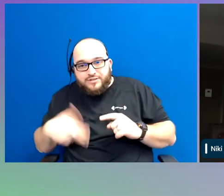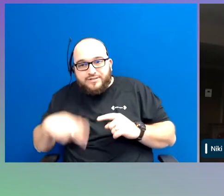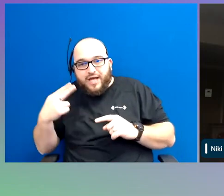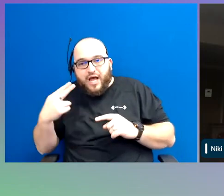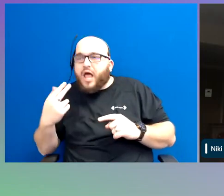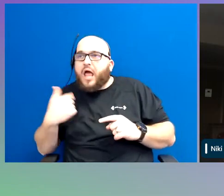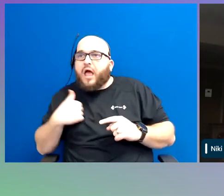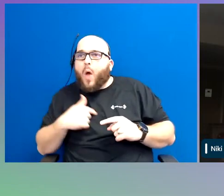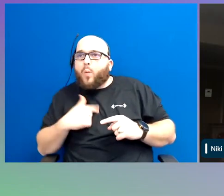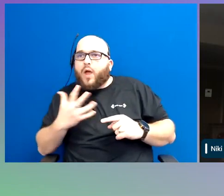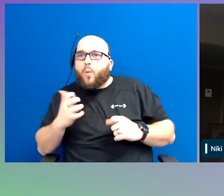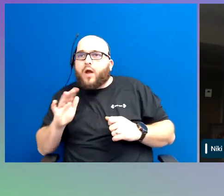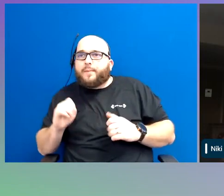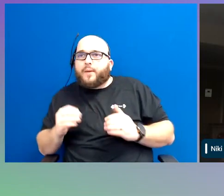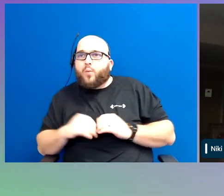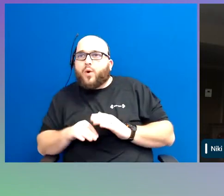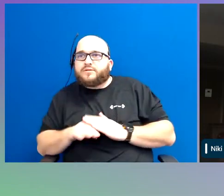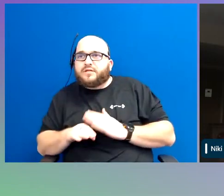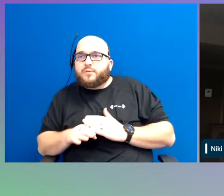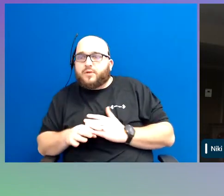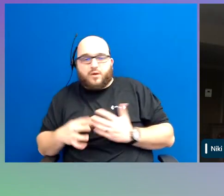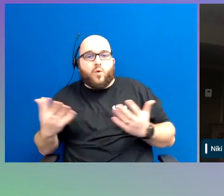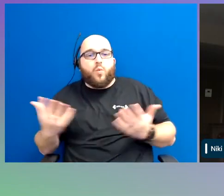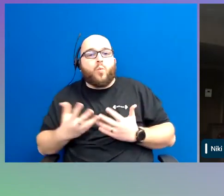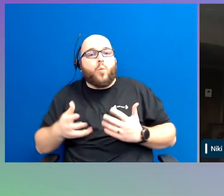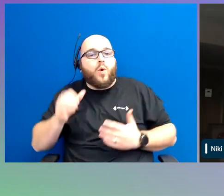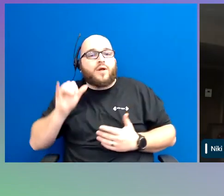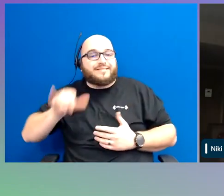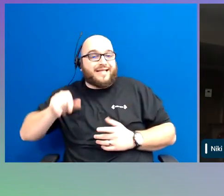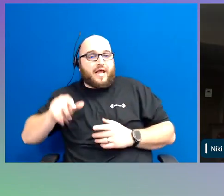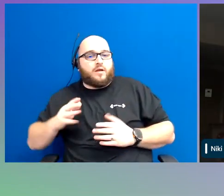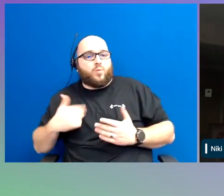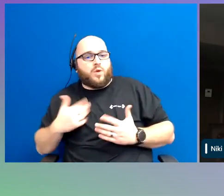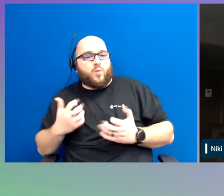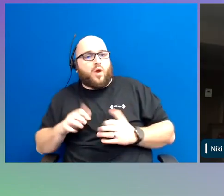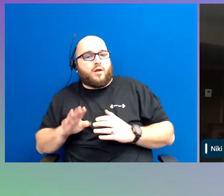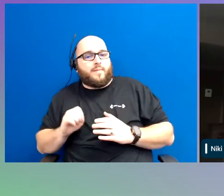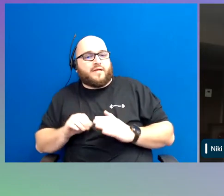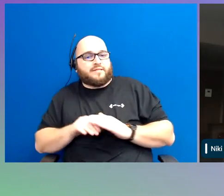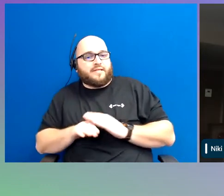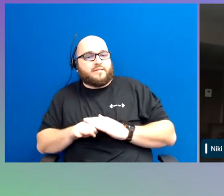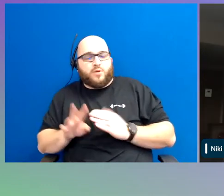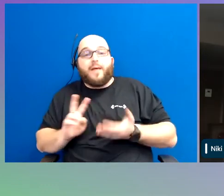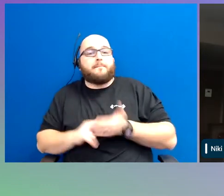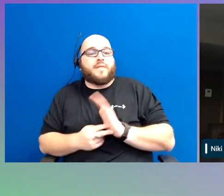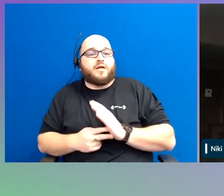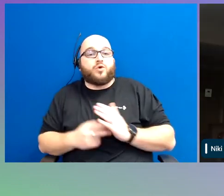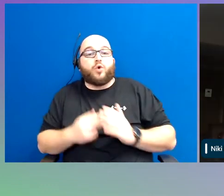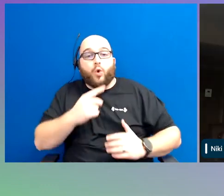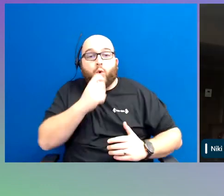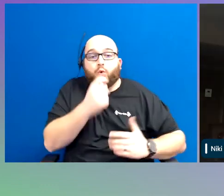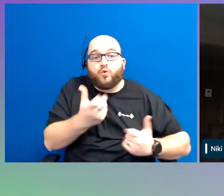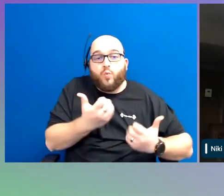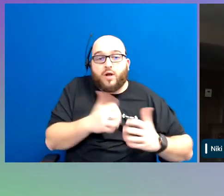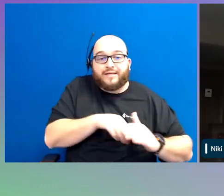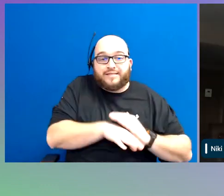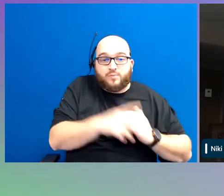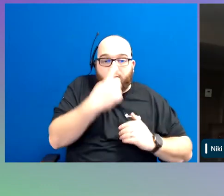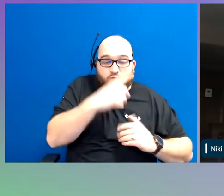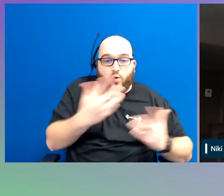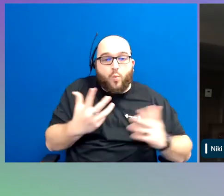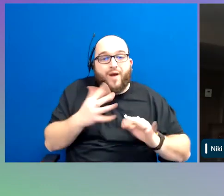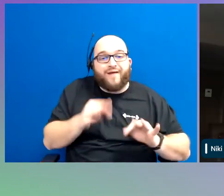want to be more accessible. What does that mean? Like, who are you trying to be accessible for? What value are you bringing to their